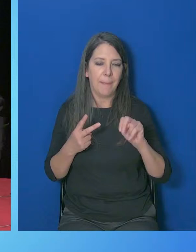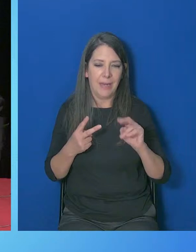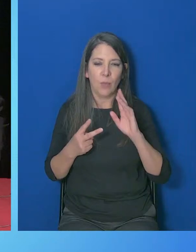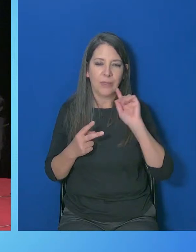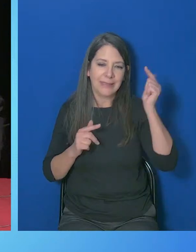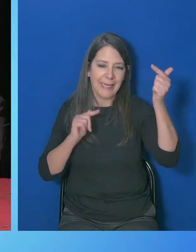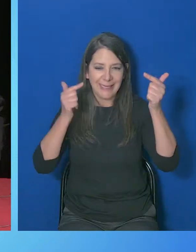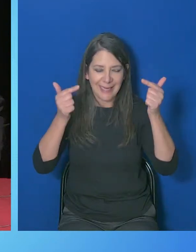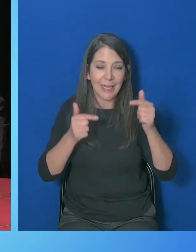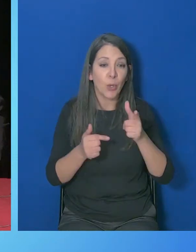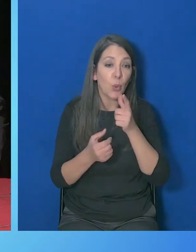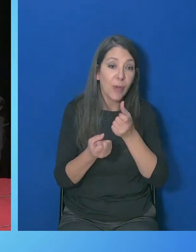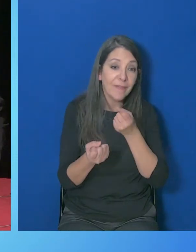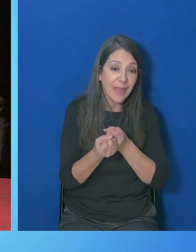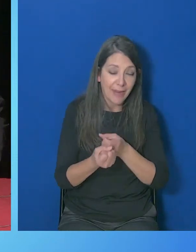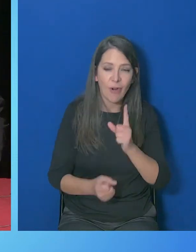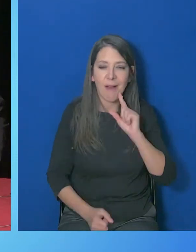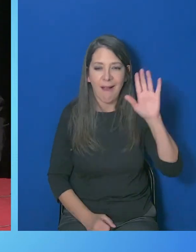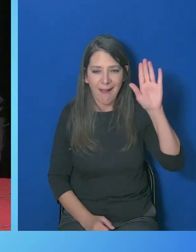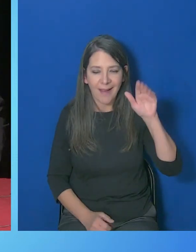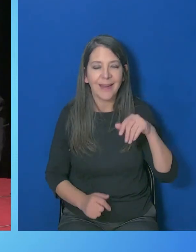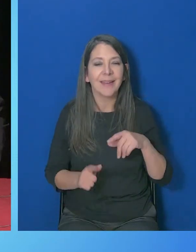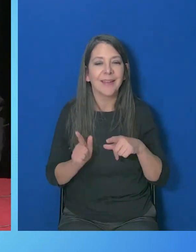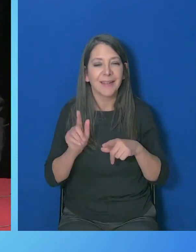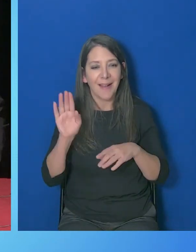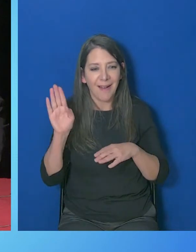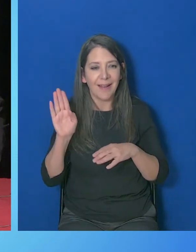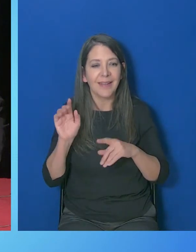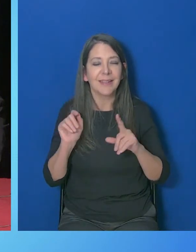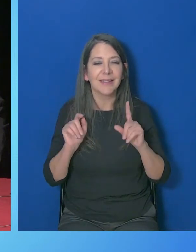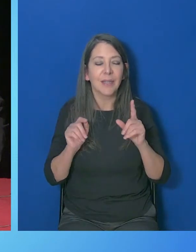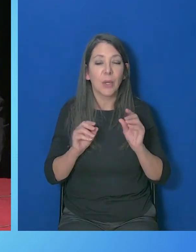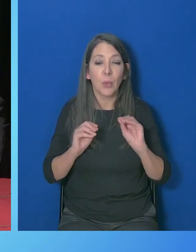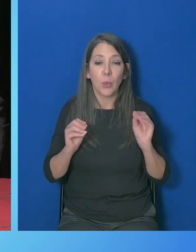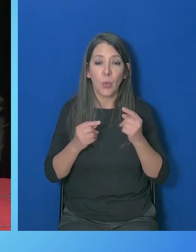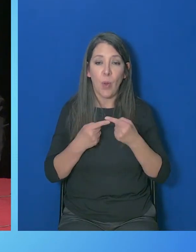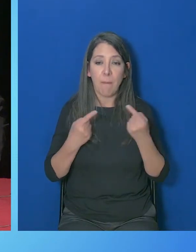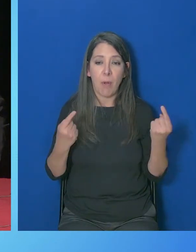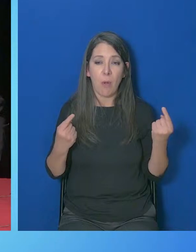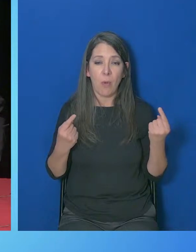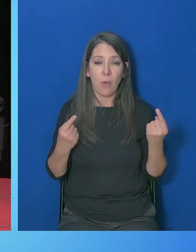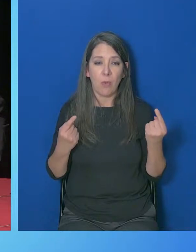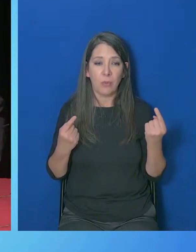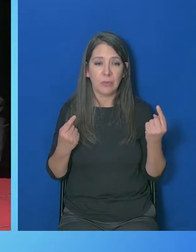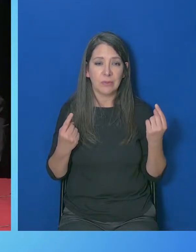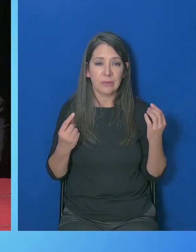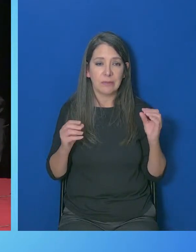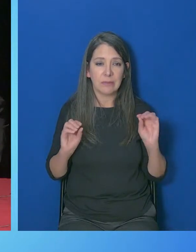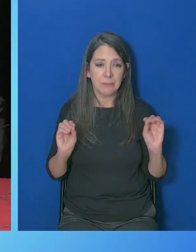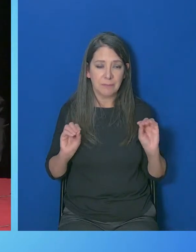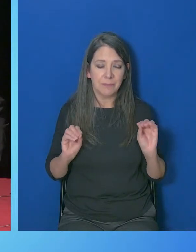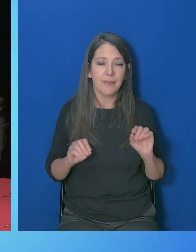aye. Aye. Aye. Opposed?